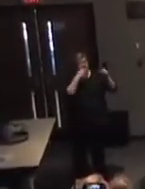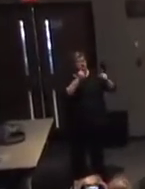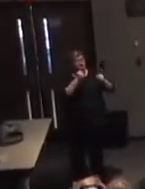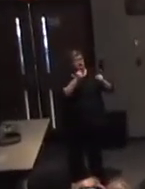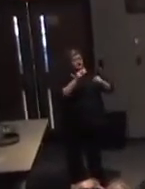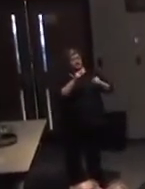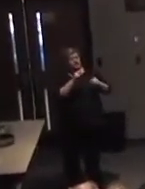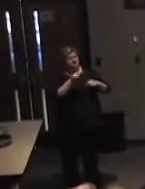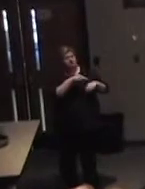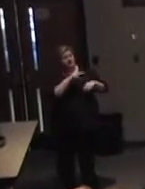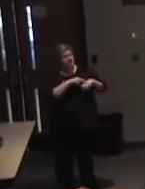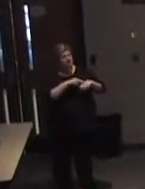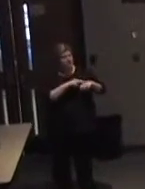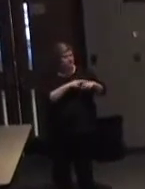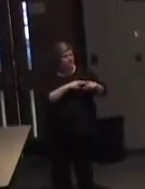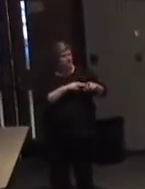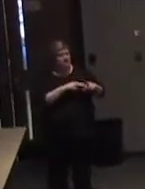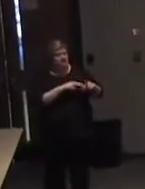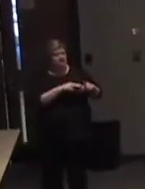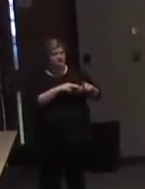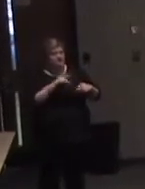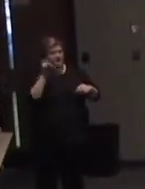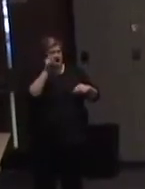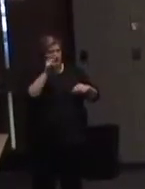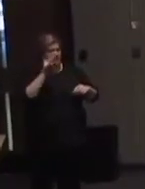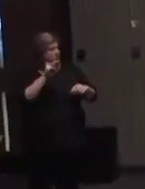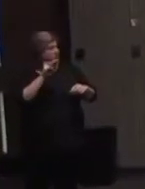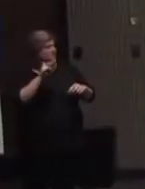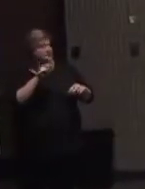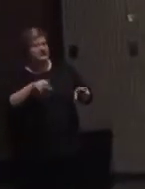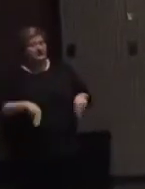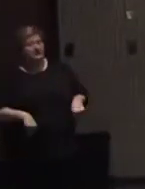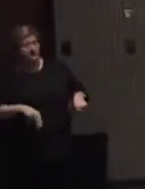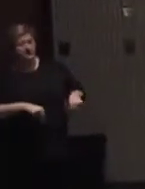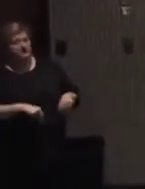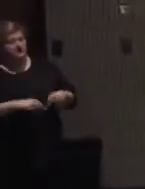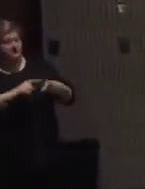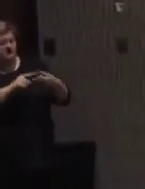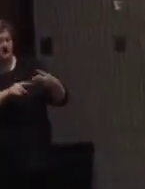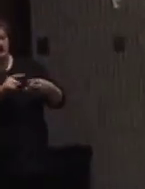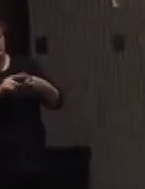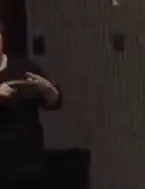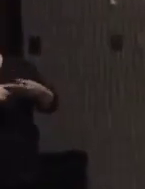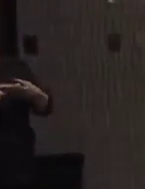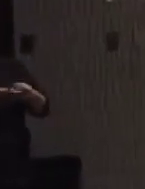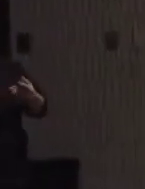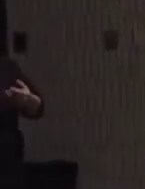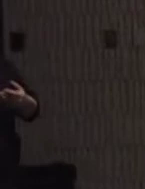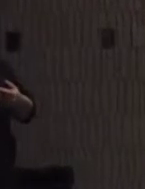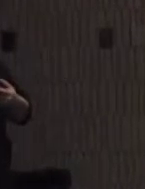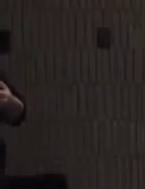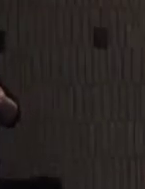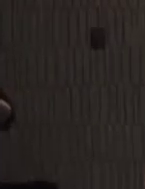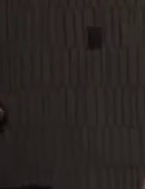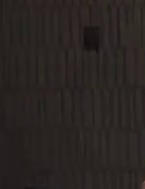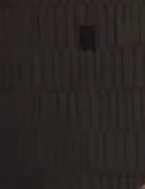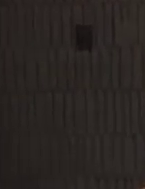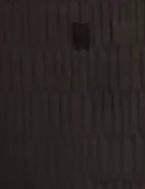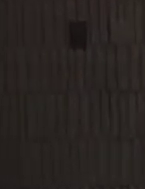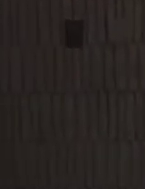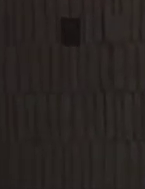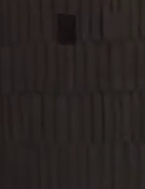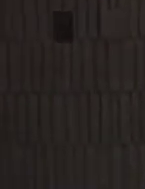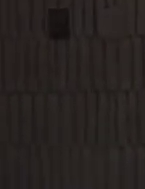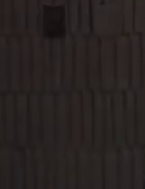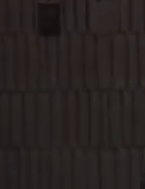said, everybody wants the Air Force to be the strongest Air Force. We just don't think the Navy has to be the second strongest. I think it'd be tied for third. I still feel pretty secure. I